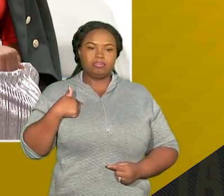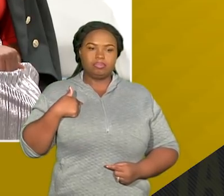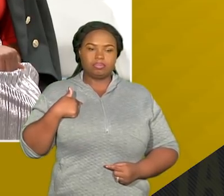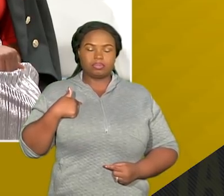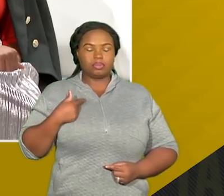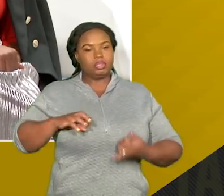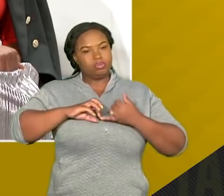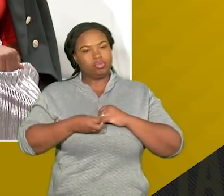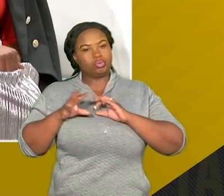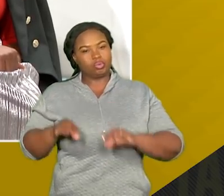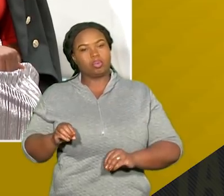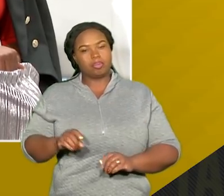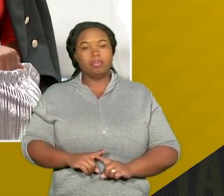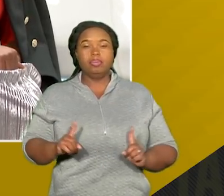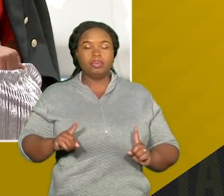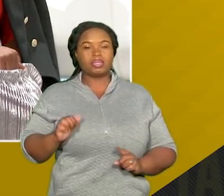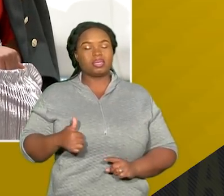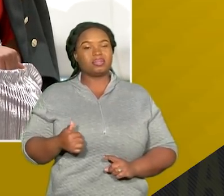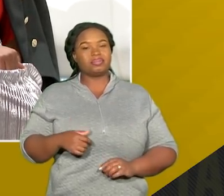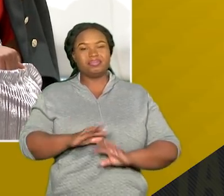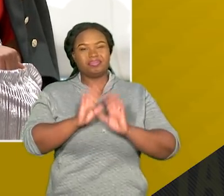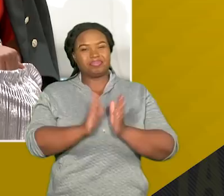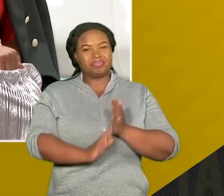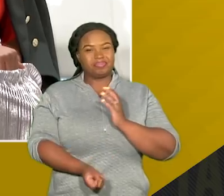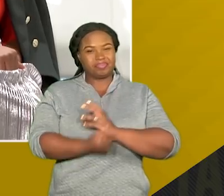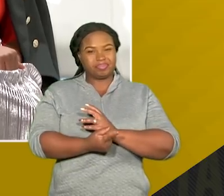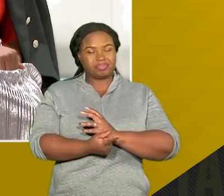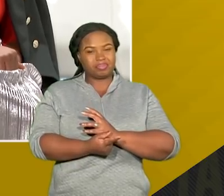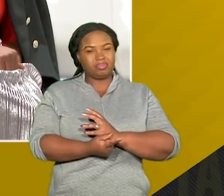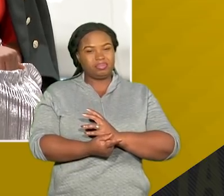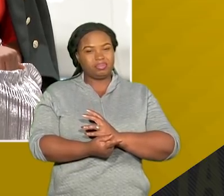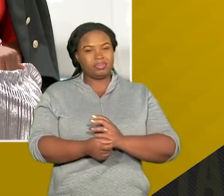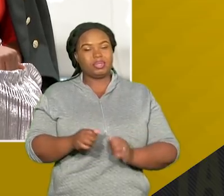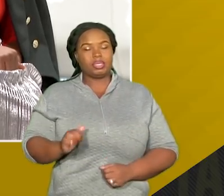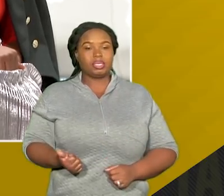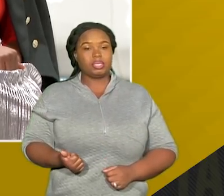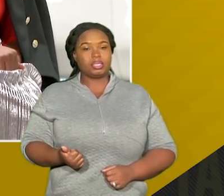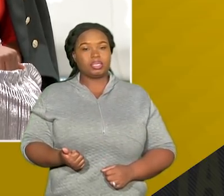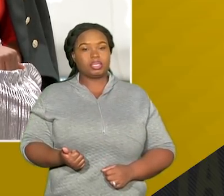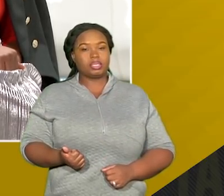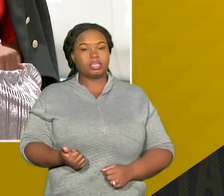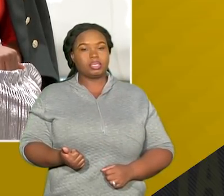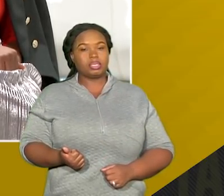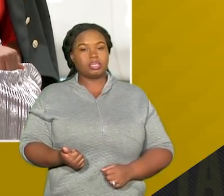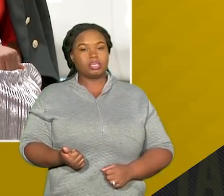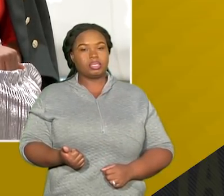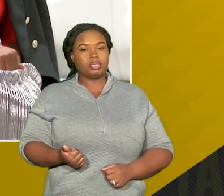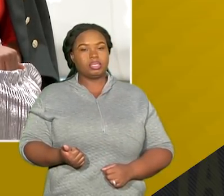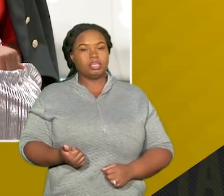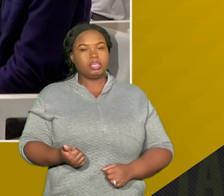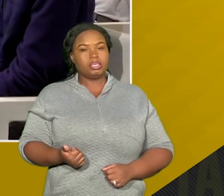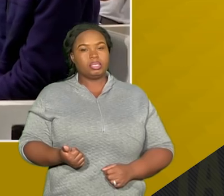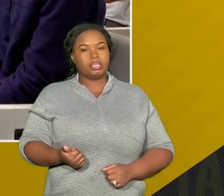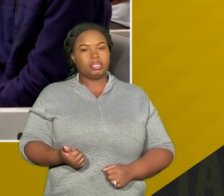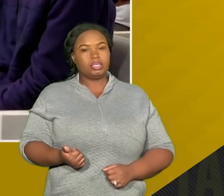something. But then, what I realized after all of this, so in the ecosystem, all that gratuitous sense is like, it's like,